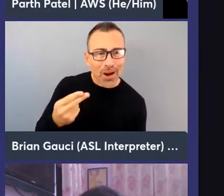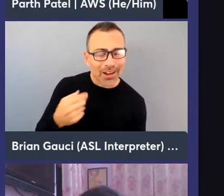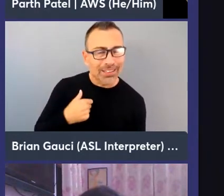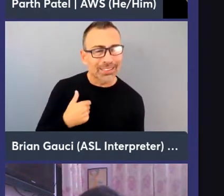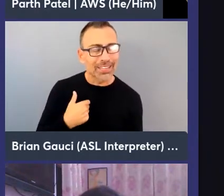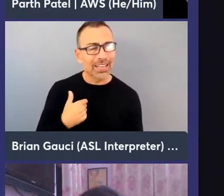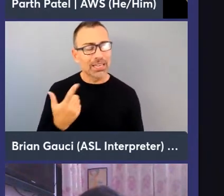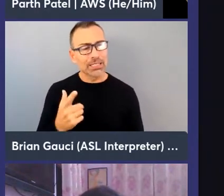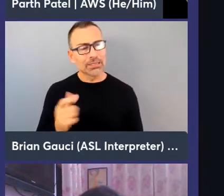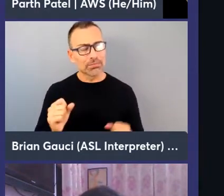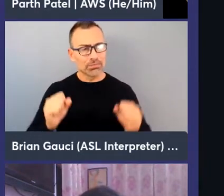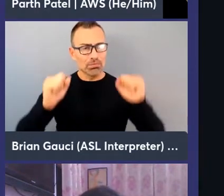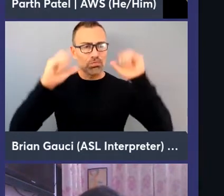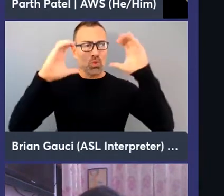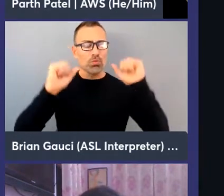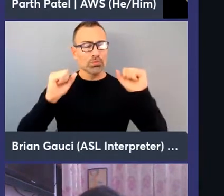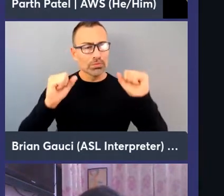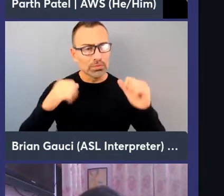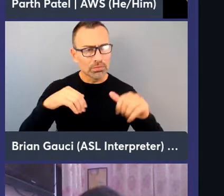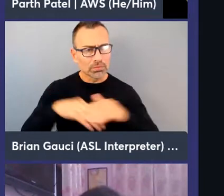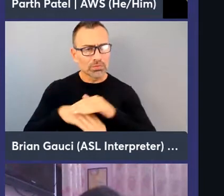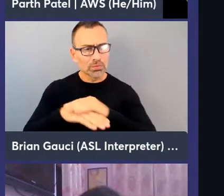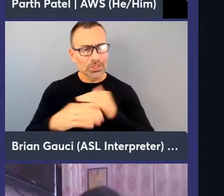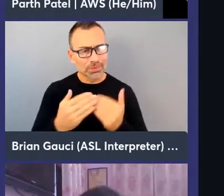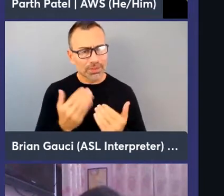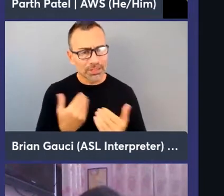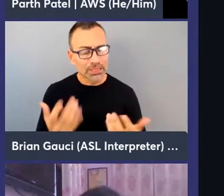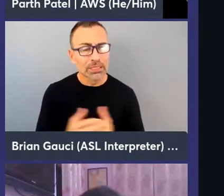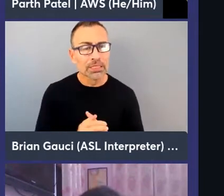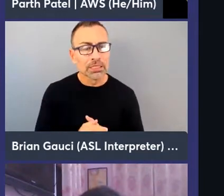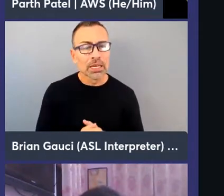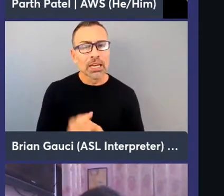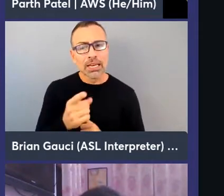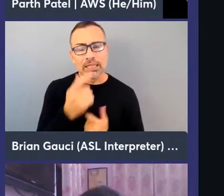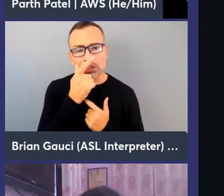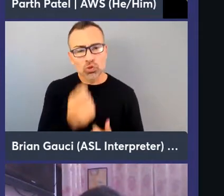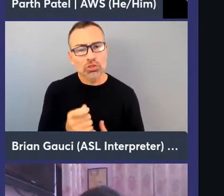data is, and I think it's really interesting that